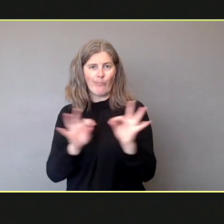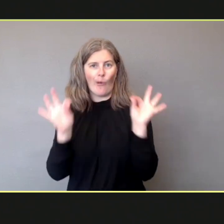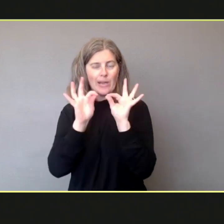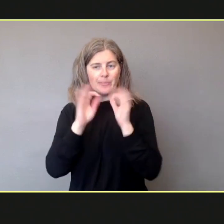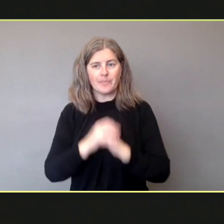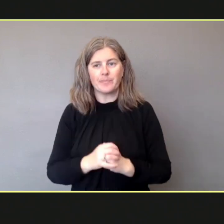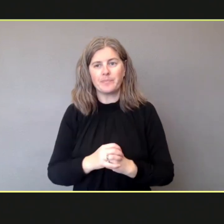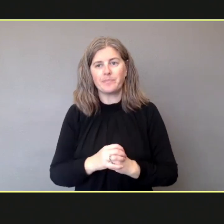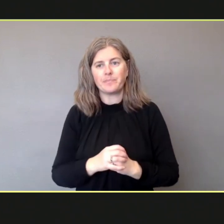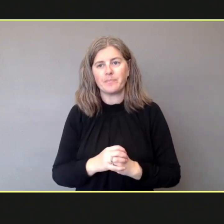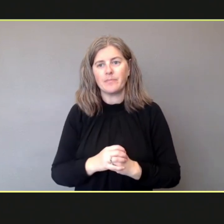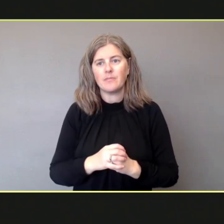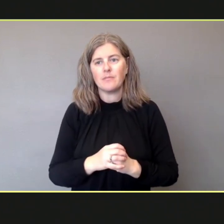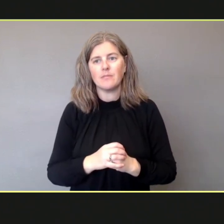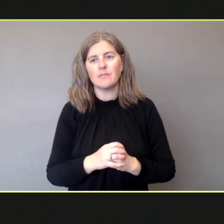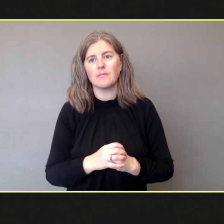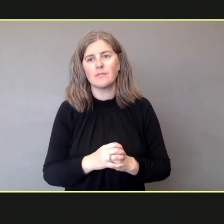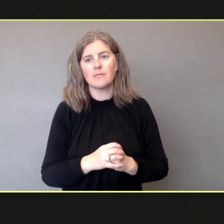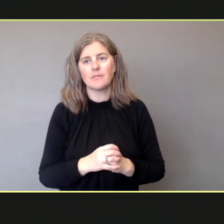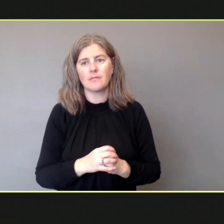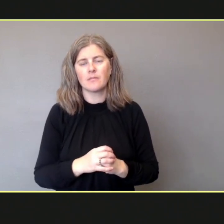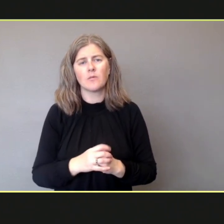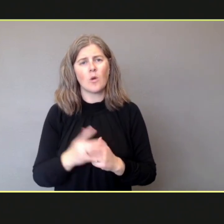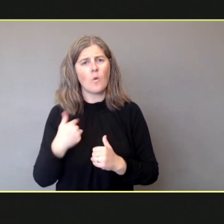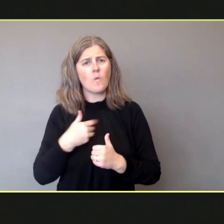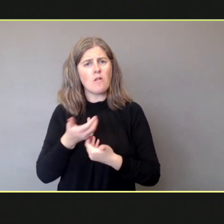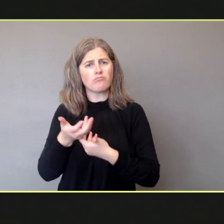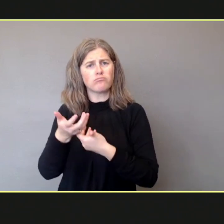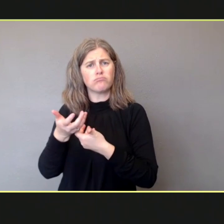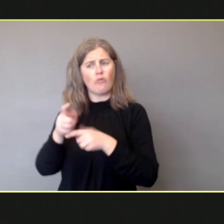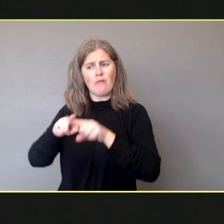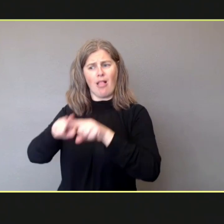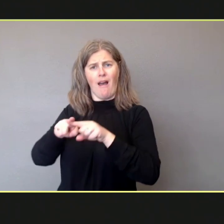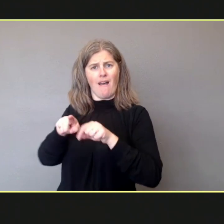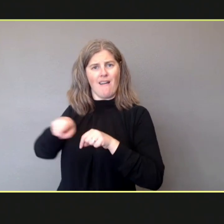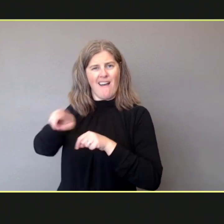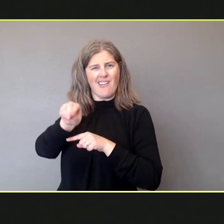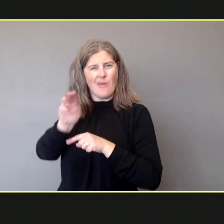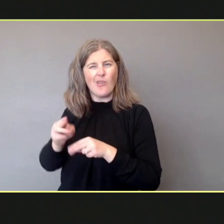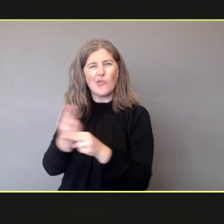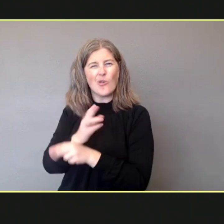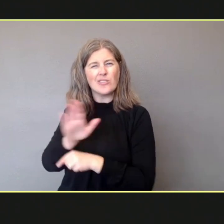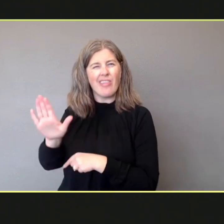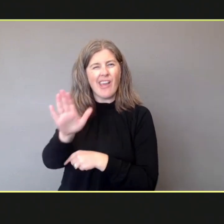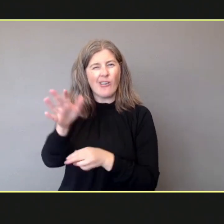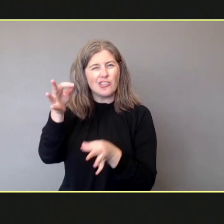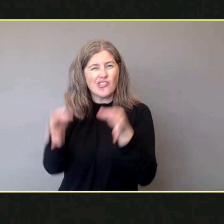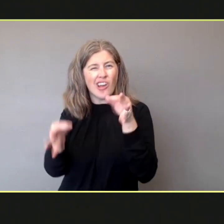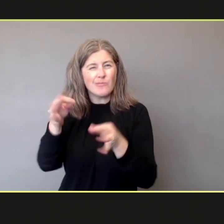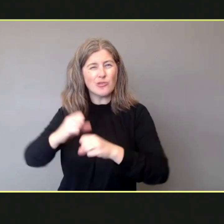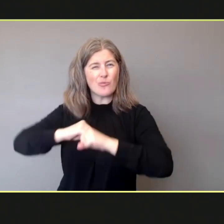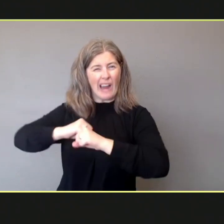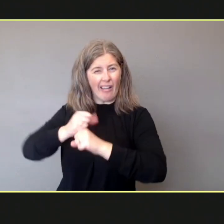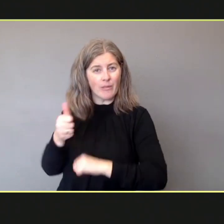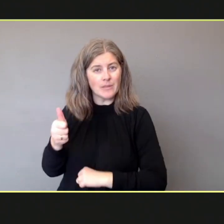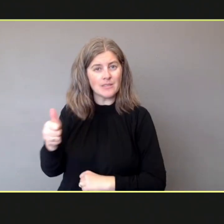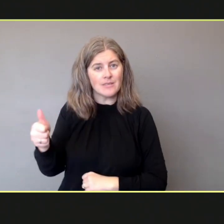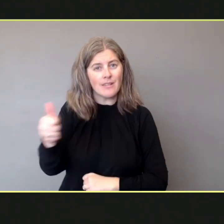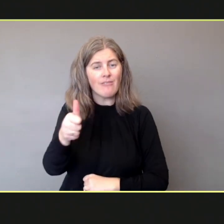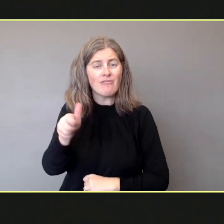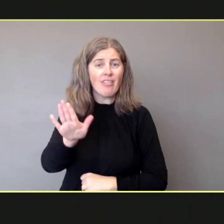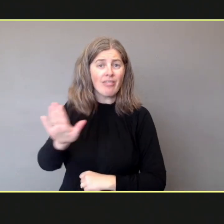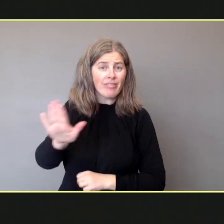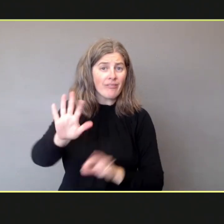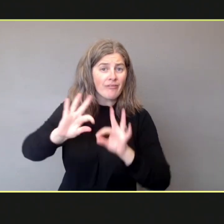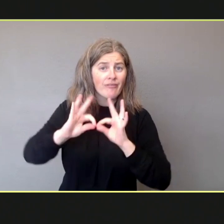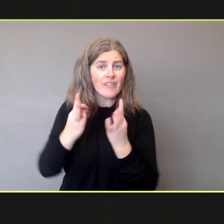but I think we're relying on New Mexicans to use their own good judgment to protect themselves and their families,